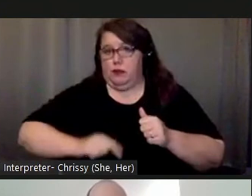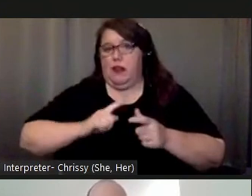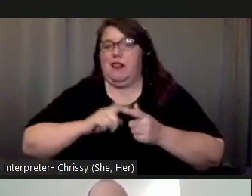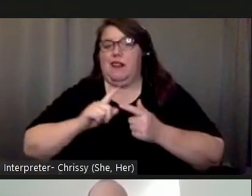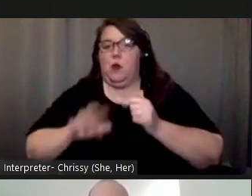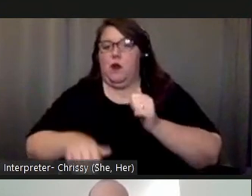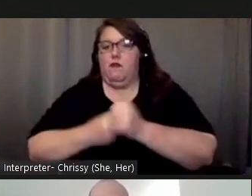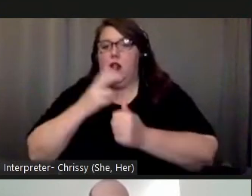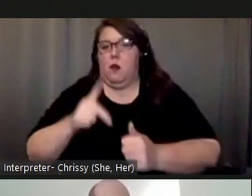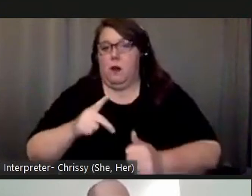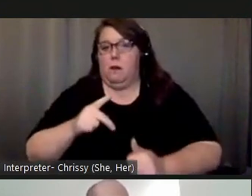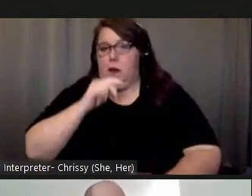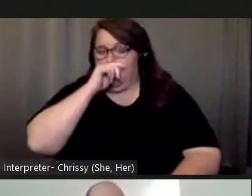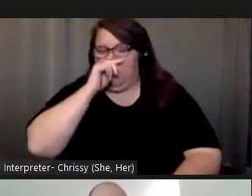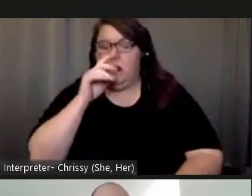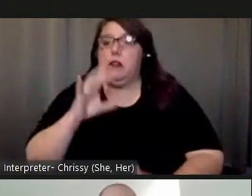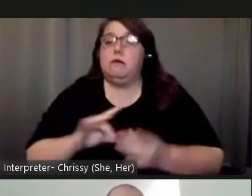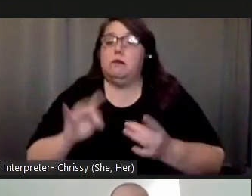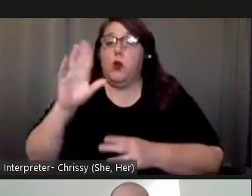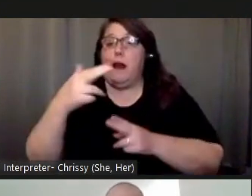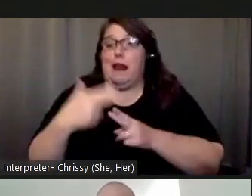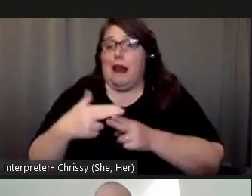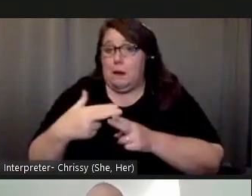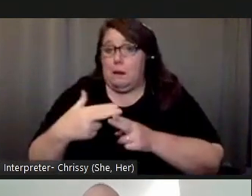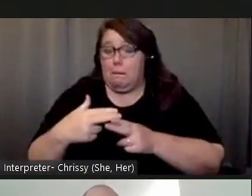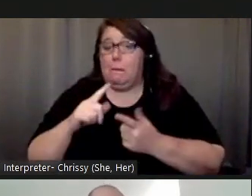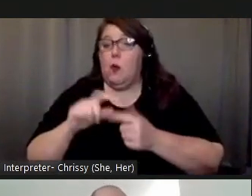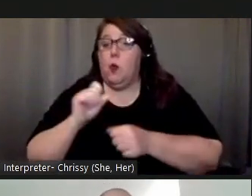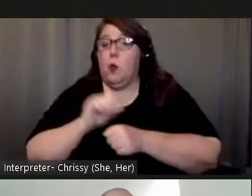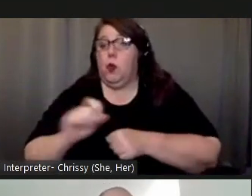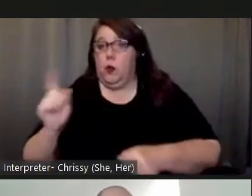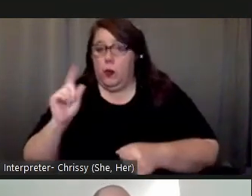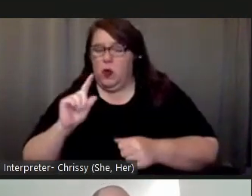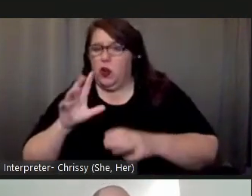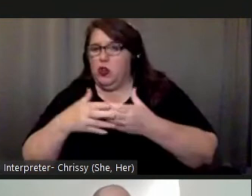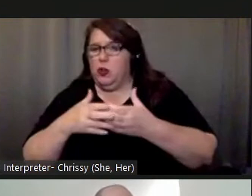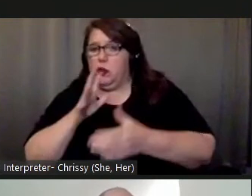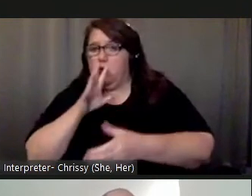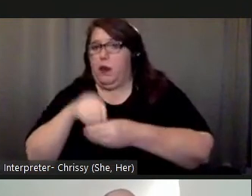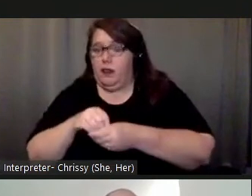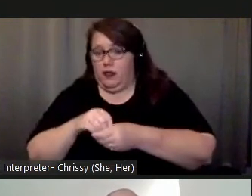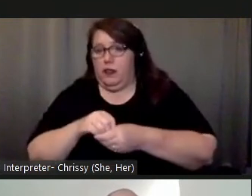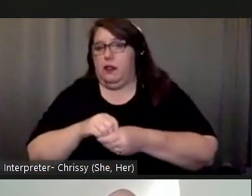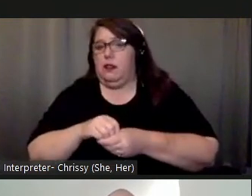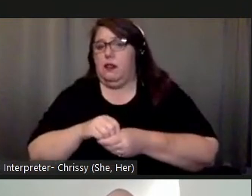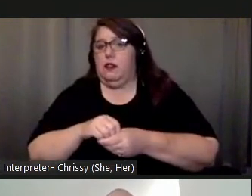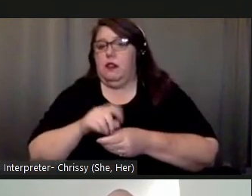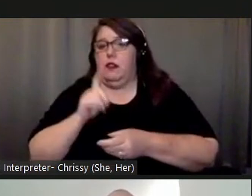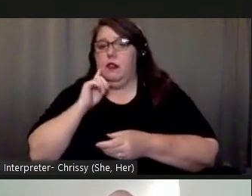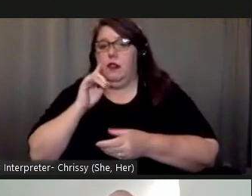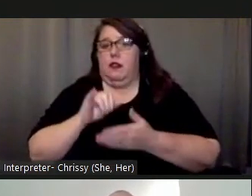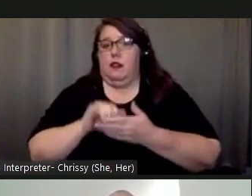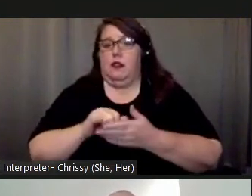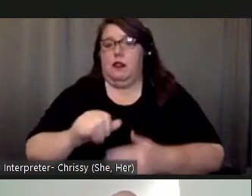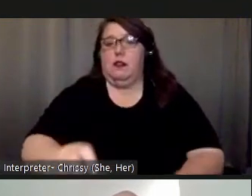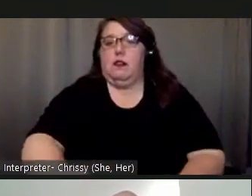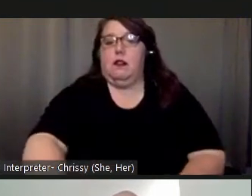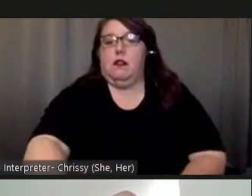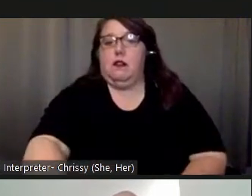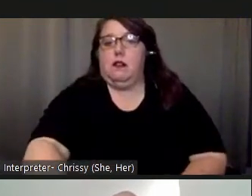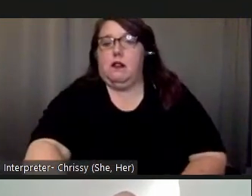And so if you could say your name and the outlet you're with, that would be wonderful. And I believe that's Rob. I'm going to take it